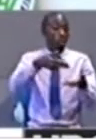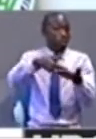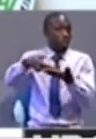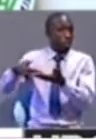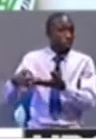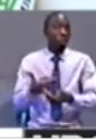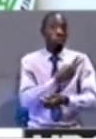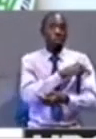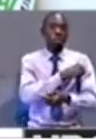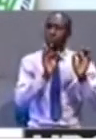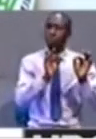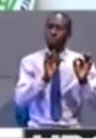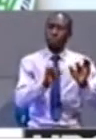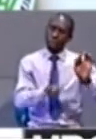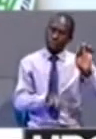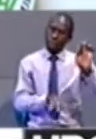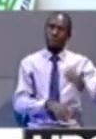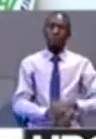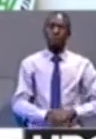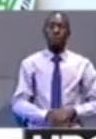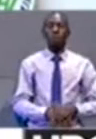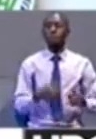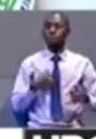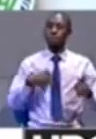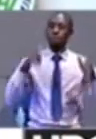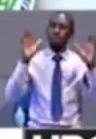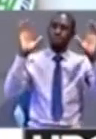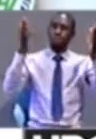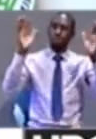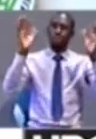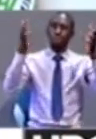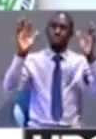country, just 24. So I congratulate you